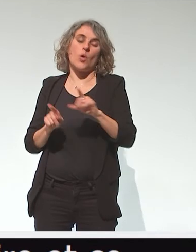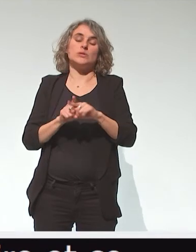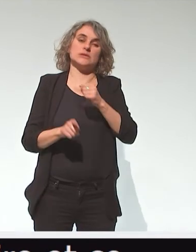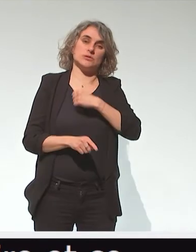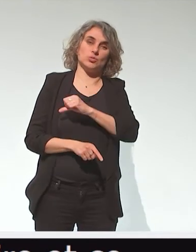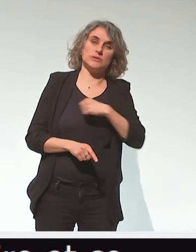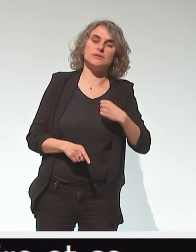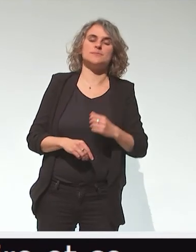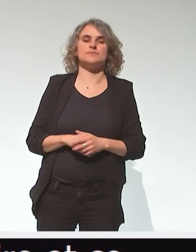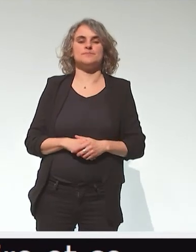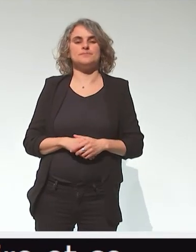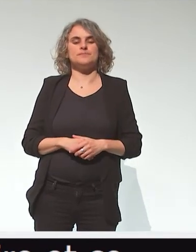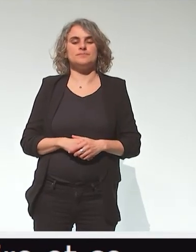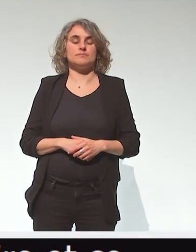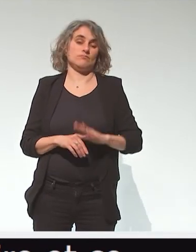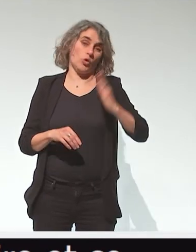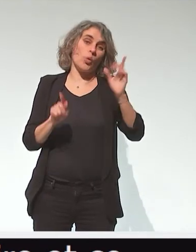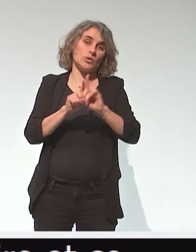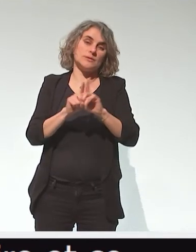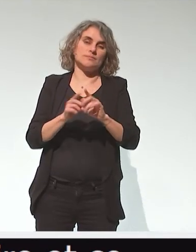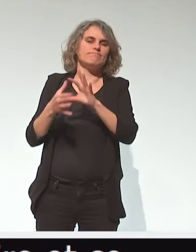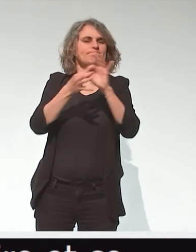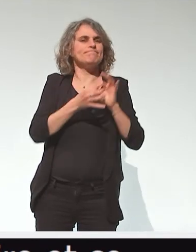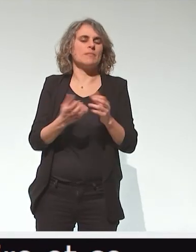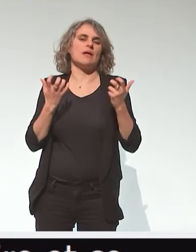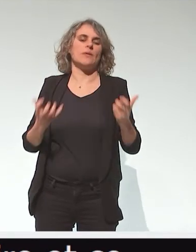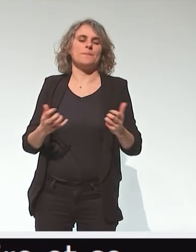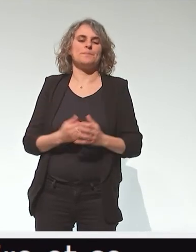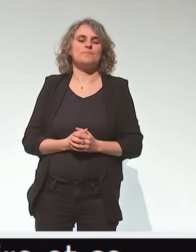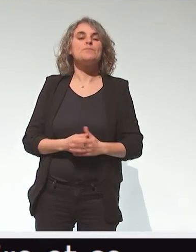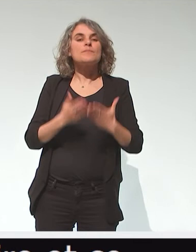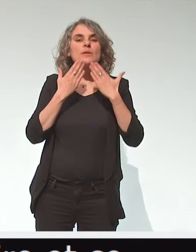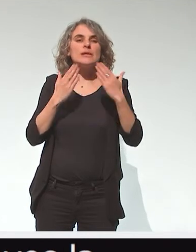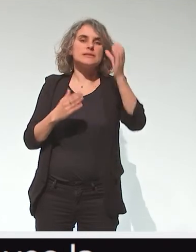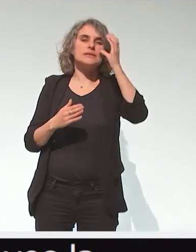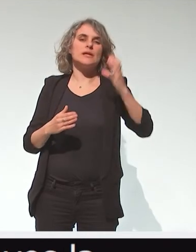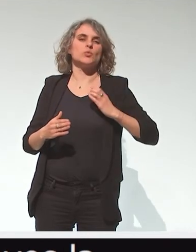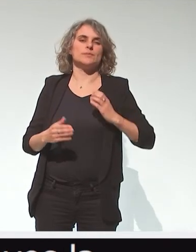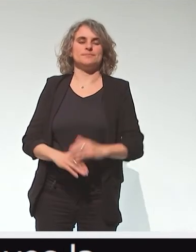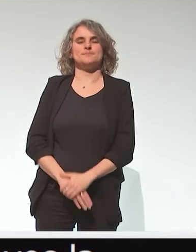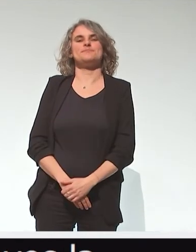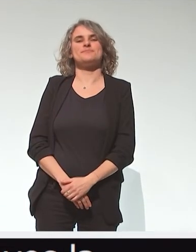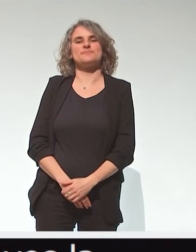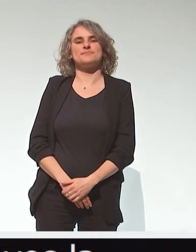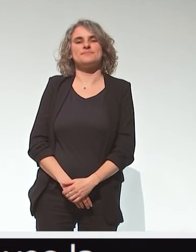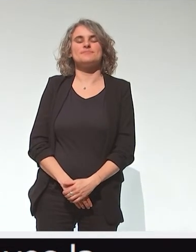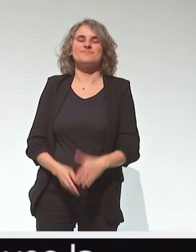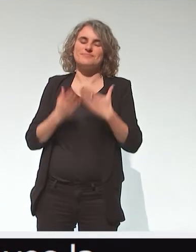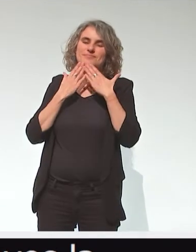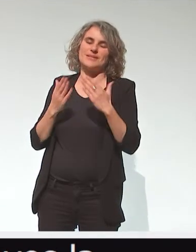d'Europe, with Switzerland, and other countries, of course. Thank you very much for your